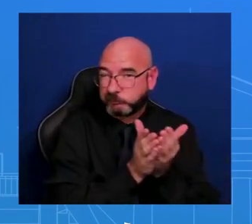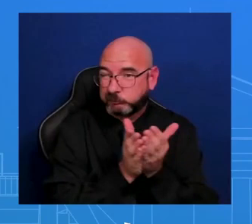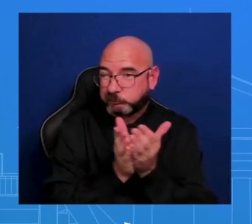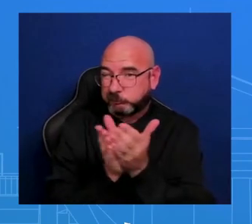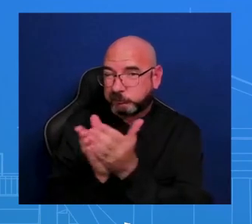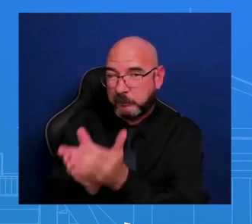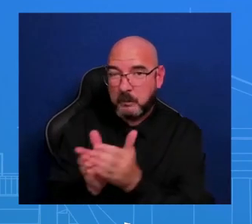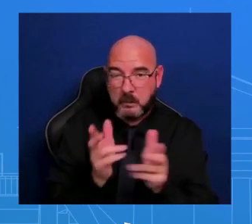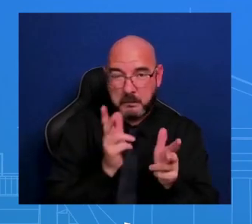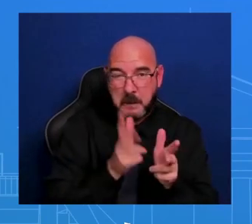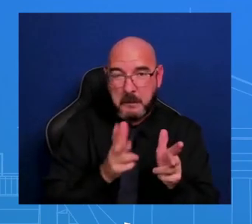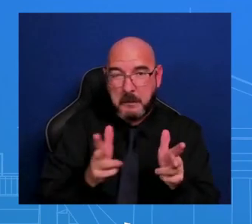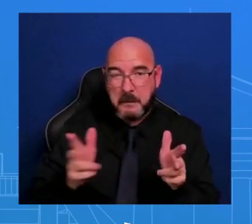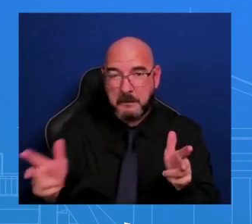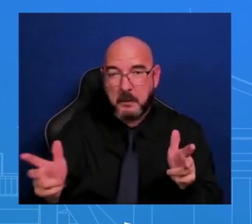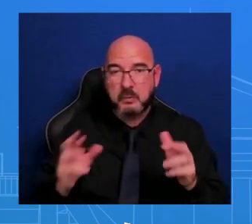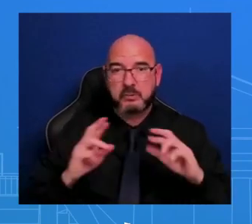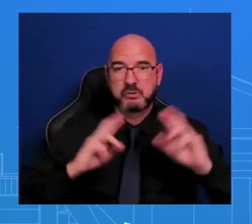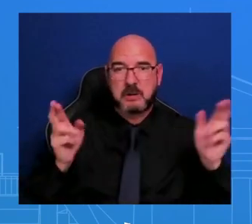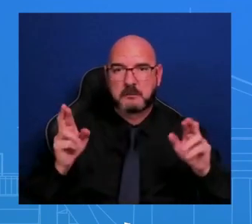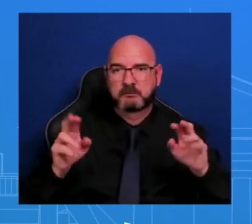defend ourselves and our national interests.